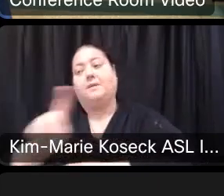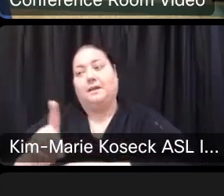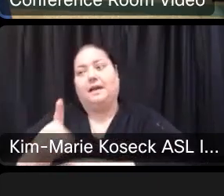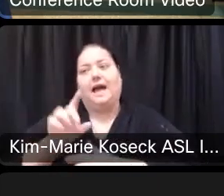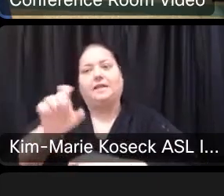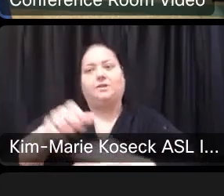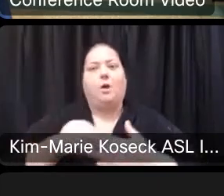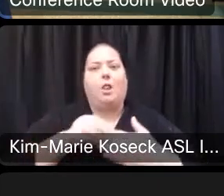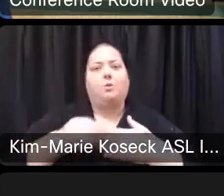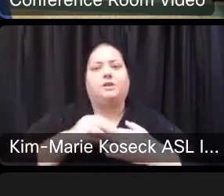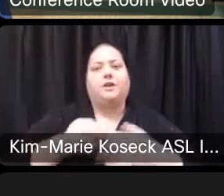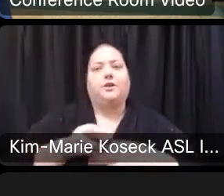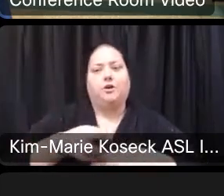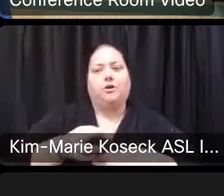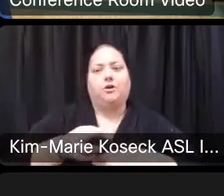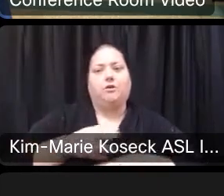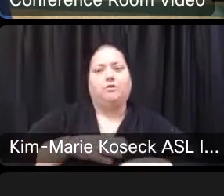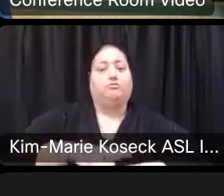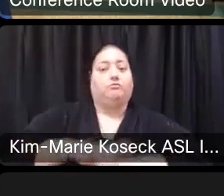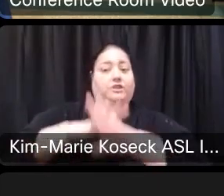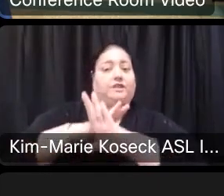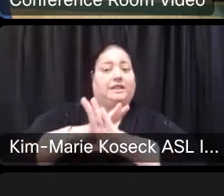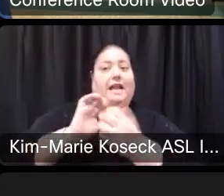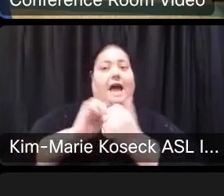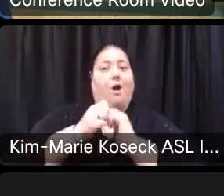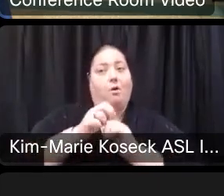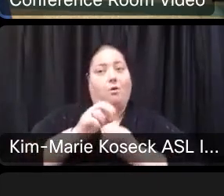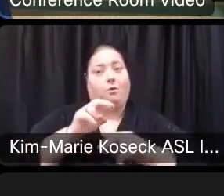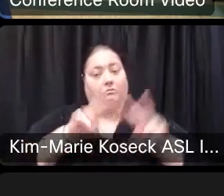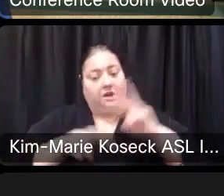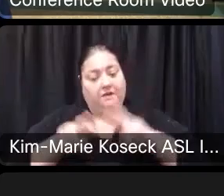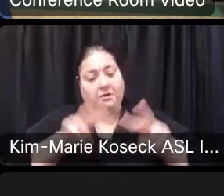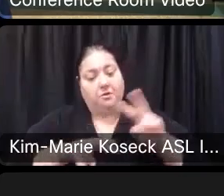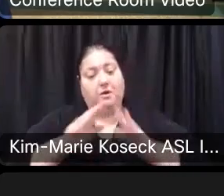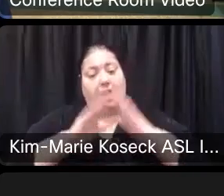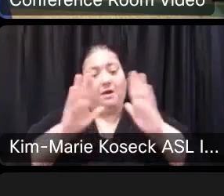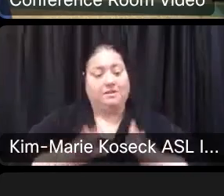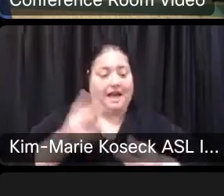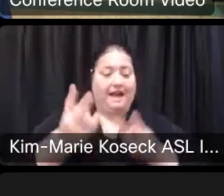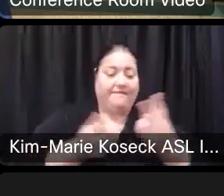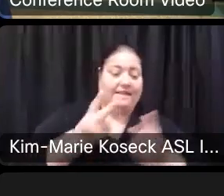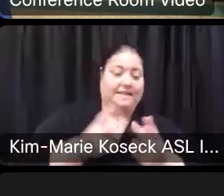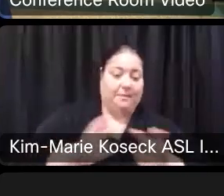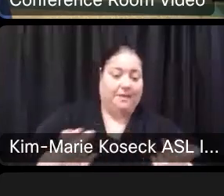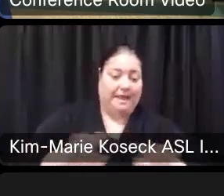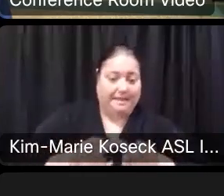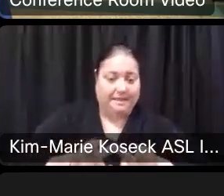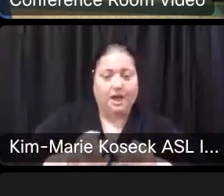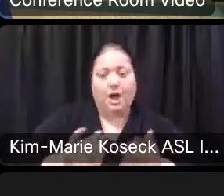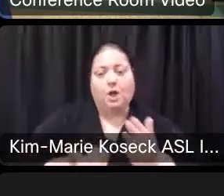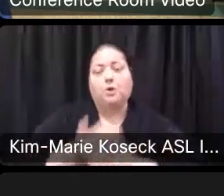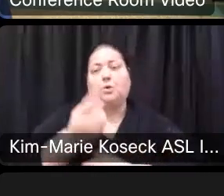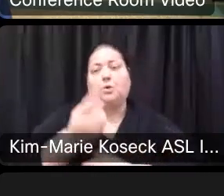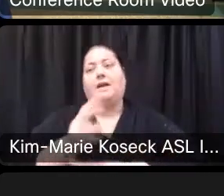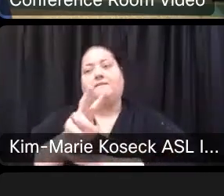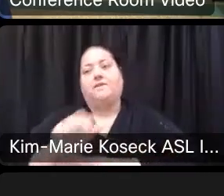their restrictions on how they view housing. I visited places, now the new one in Virginia Beach. I